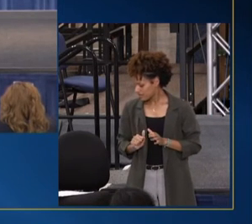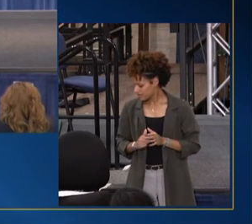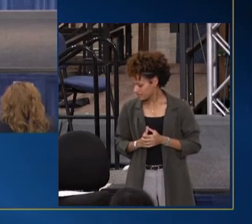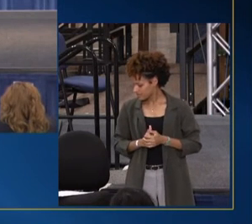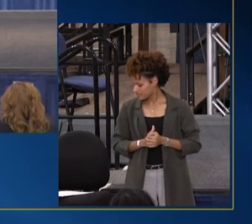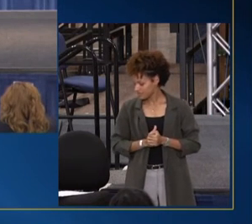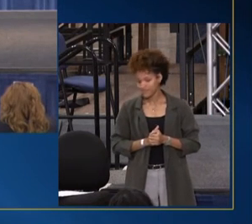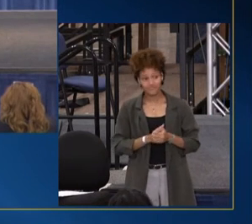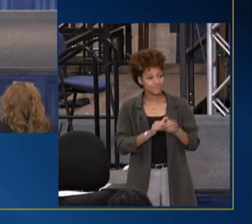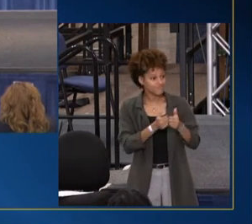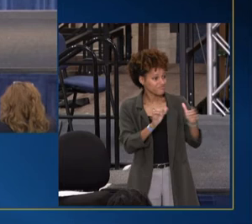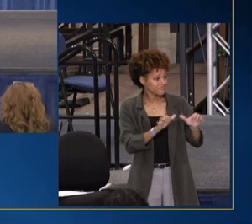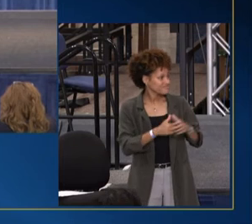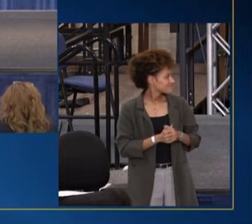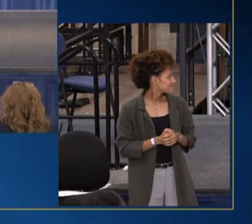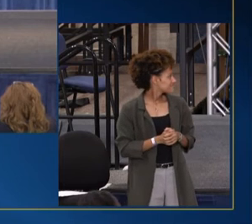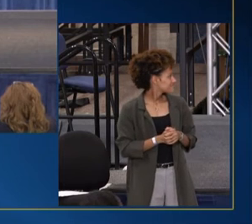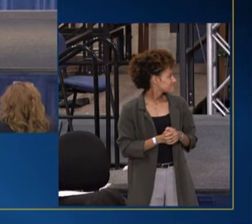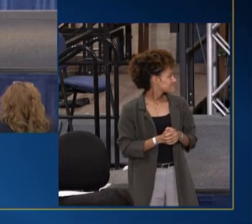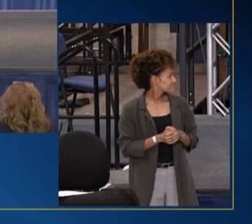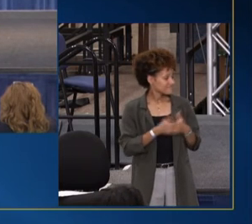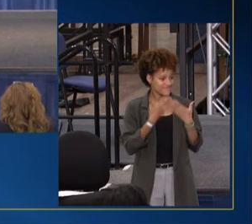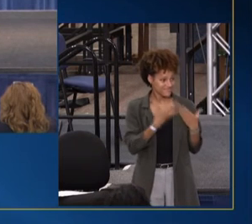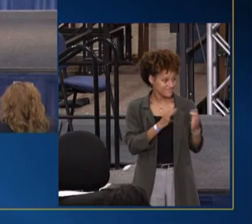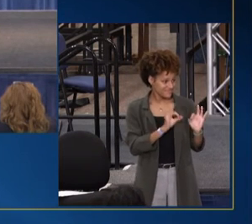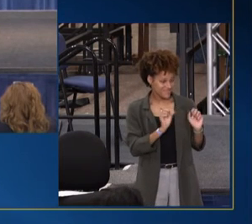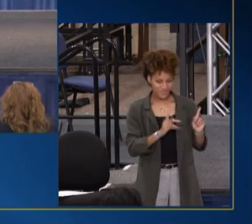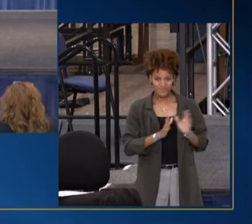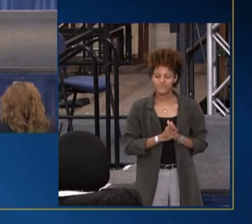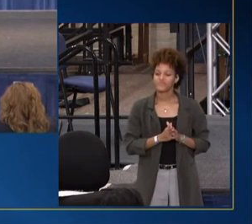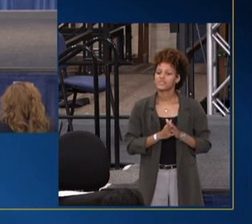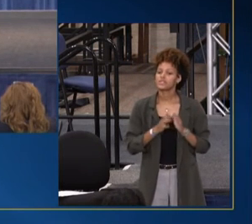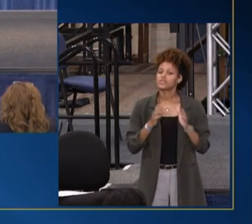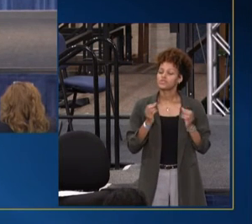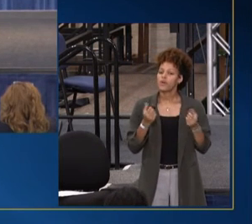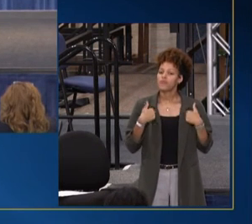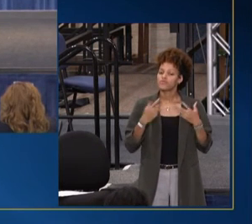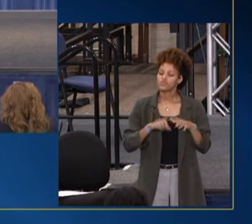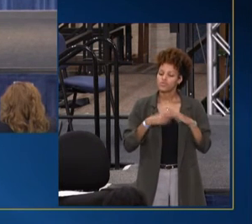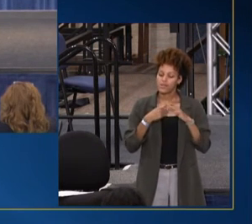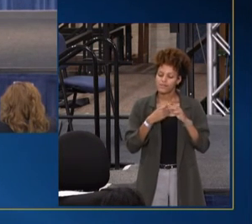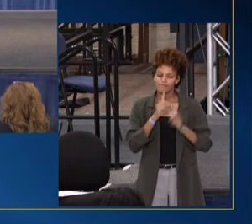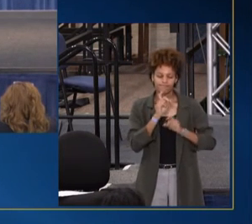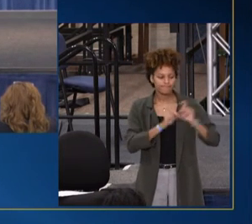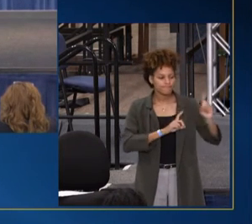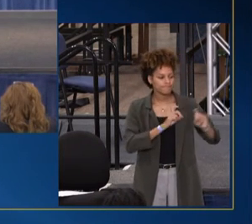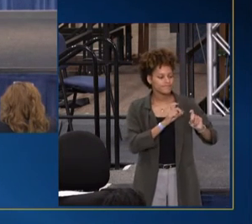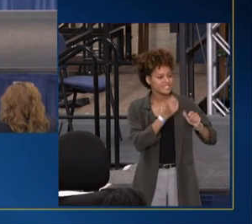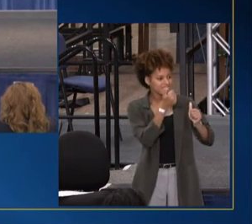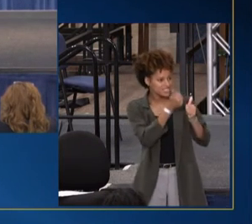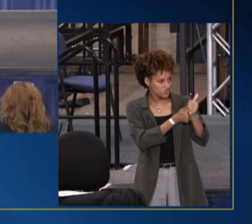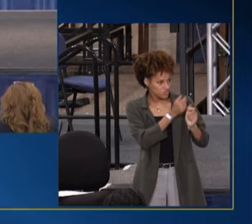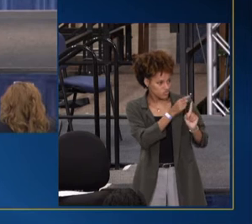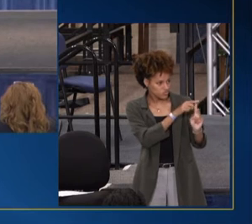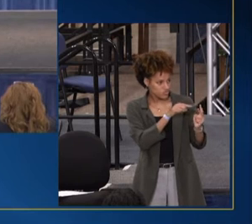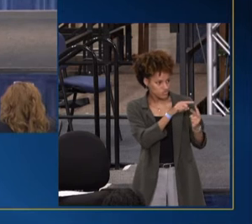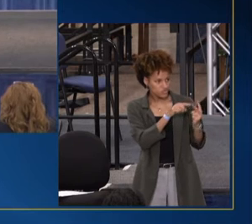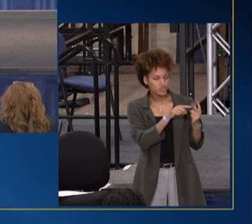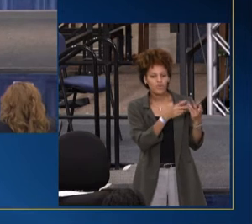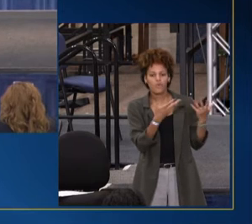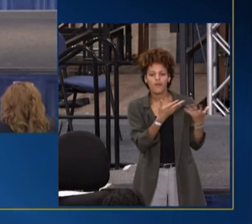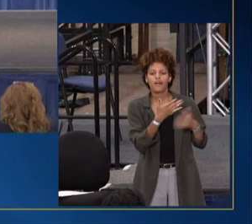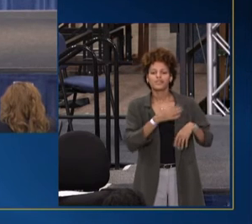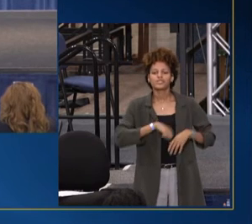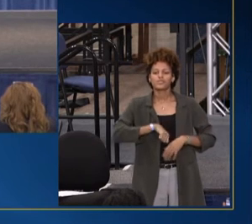Hey, all. How you doing? Doing well. You good? Great. So I'm going to start by asking each of you, what